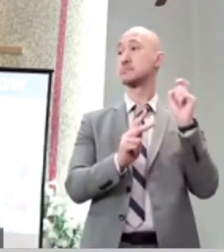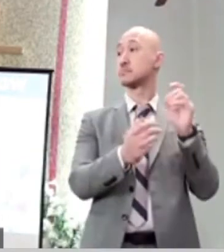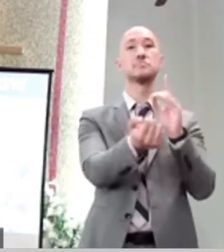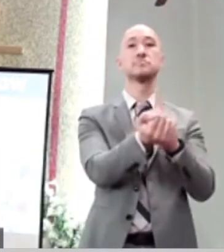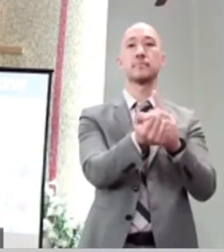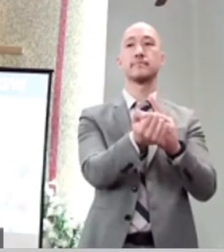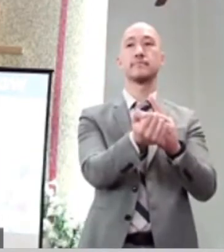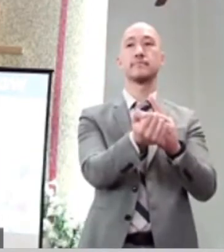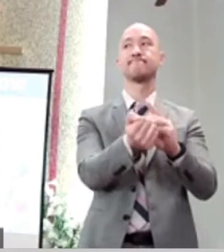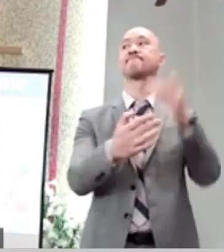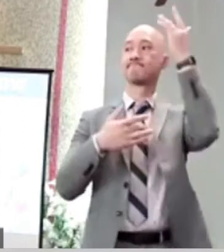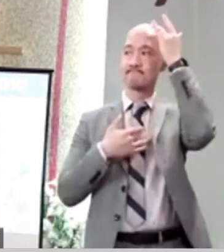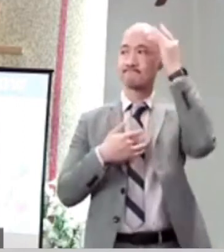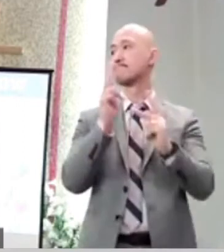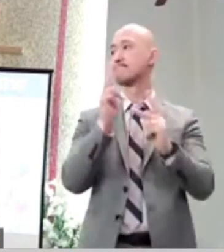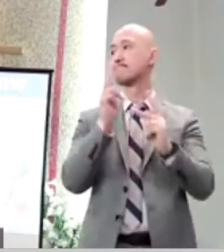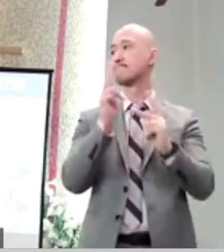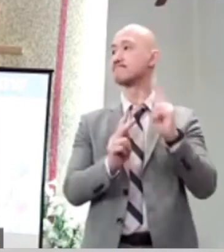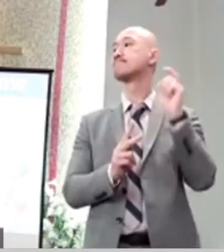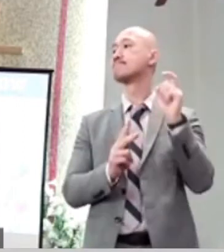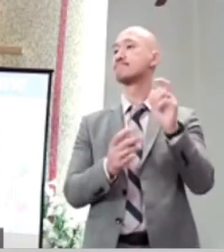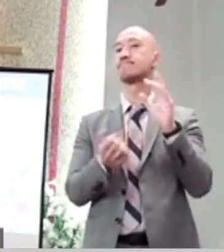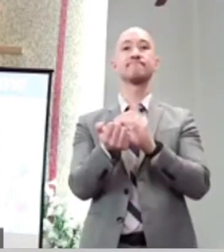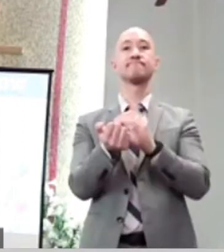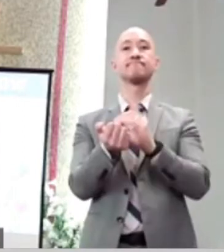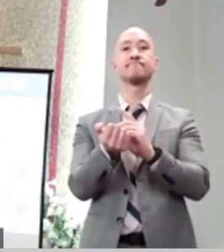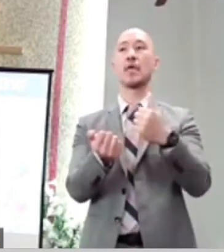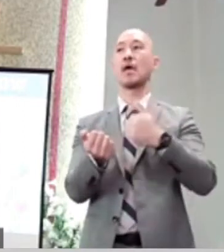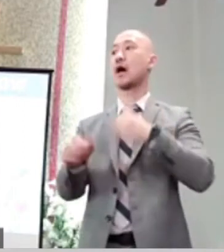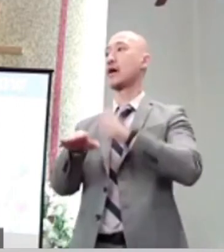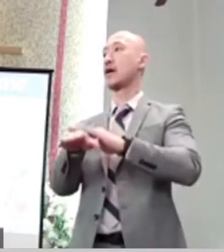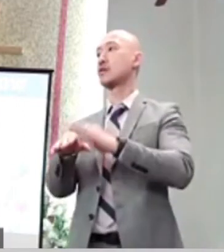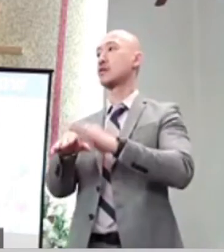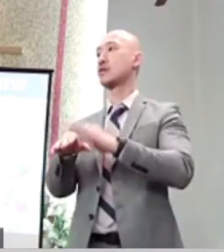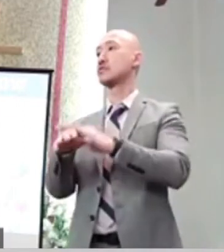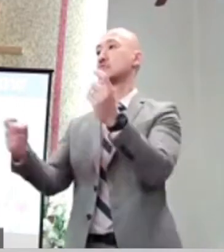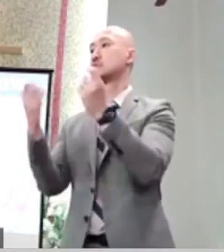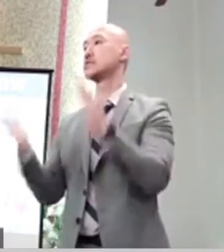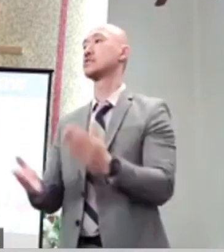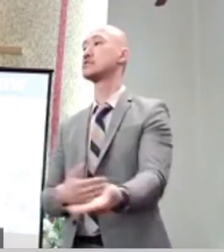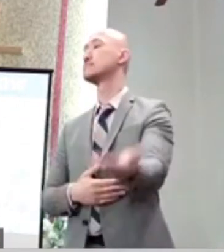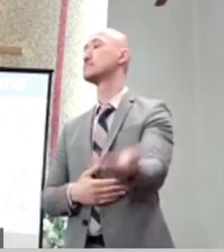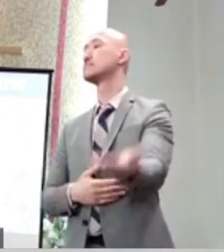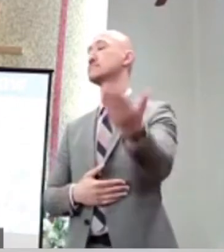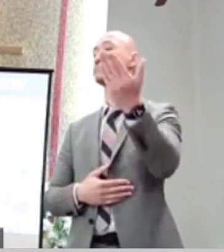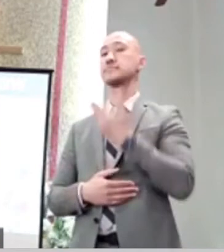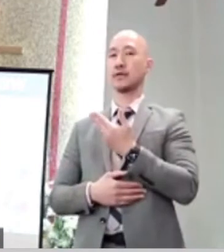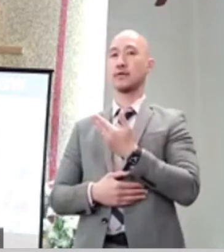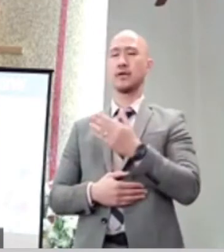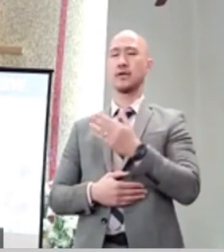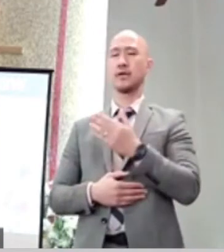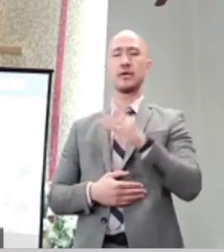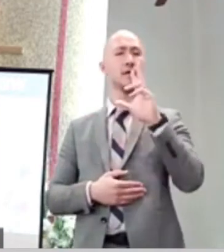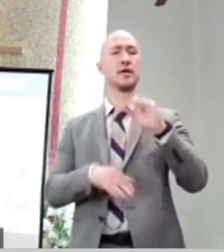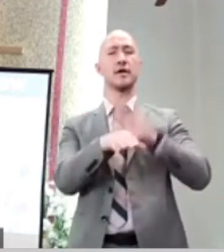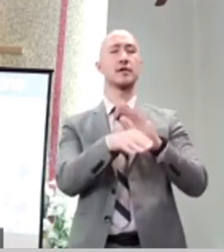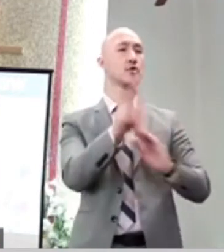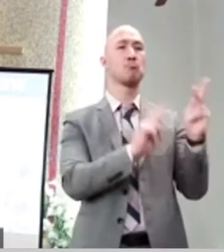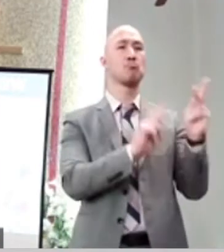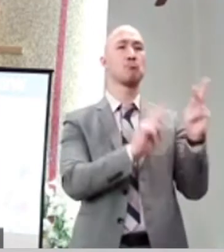are sick do. I've come to call sinners to change the way they think and act, not to call people